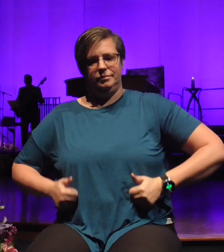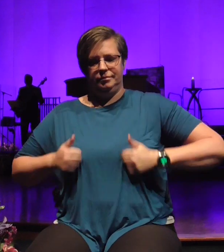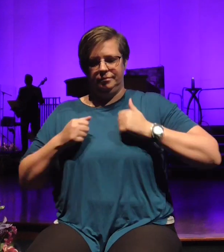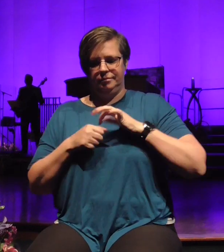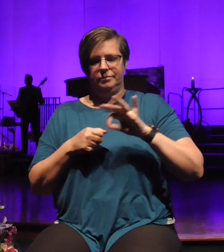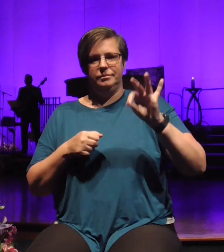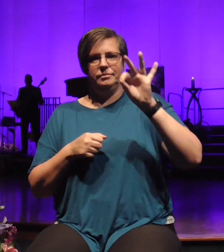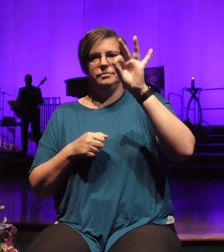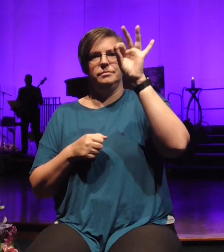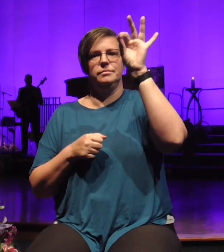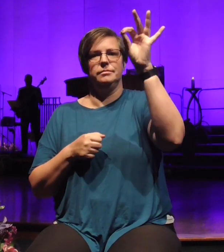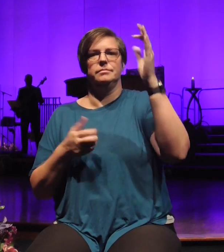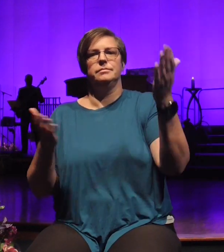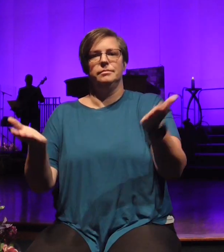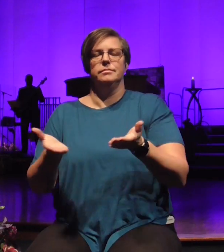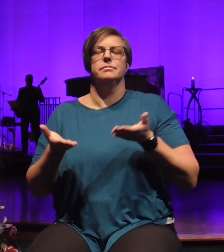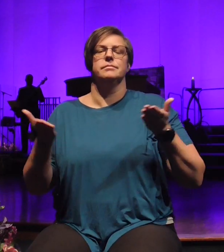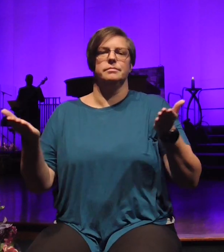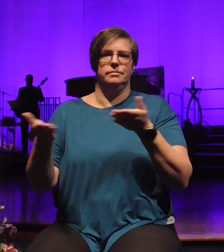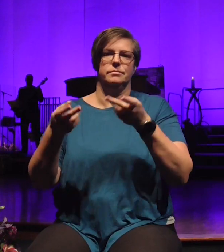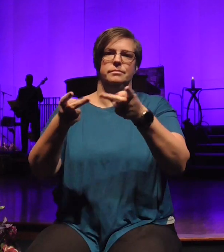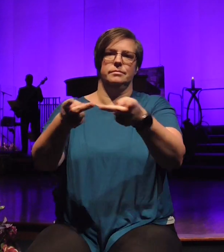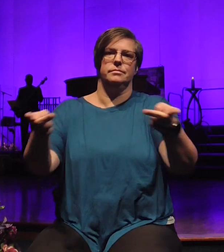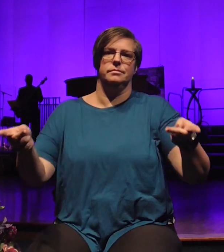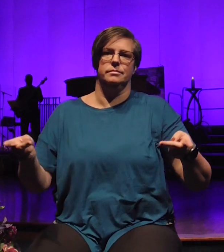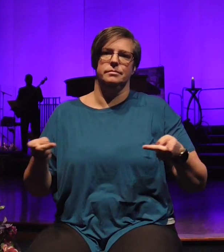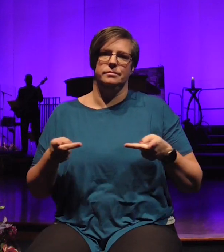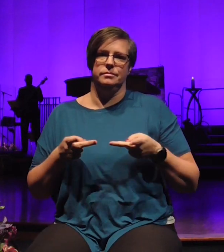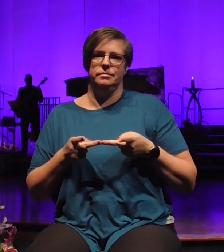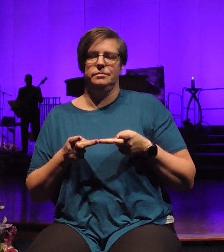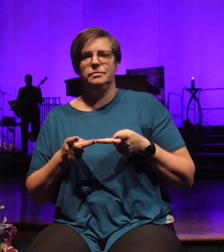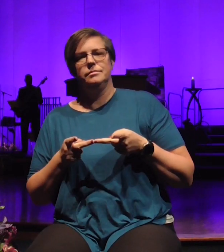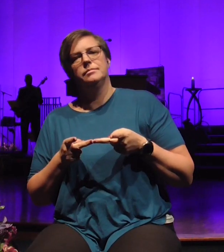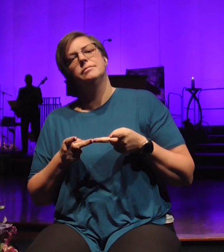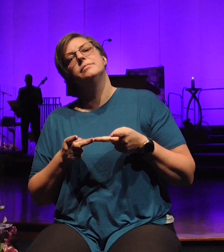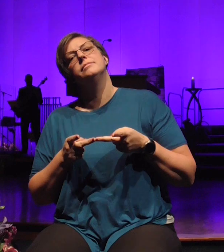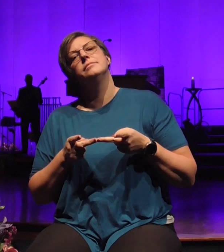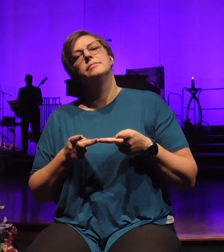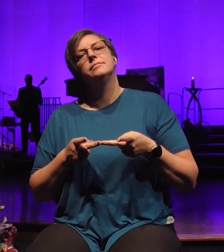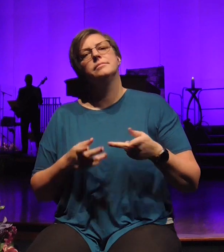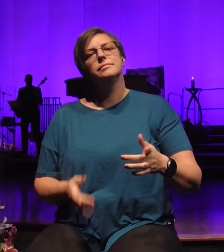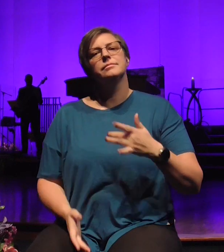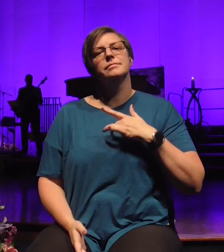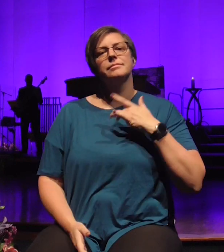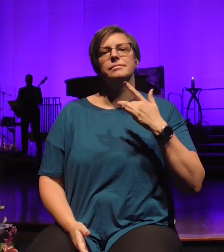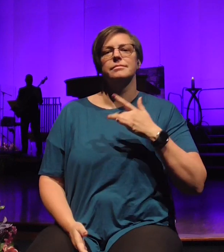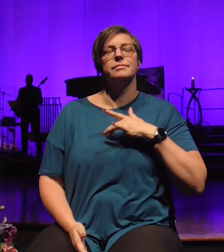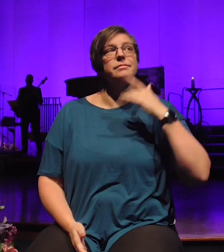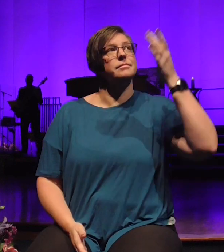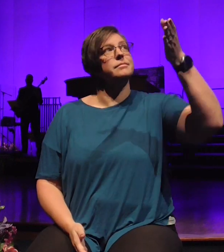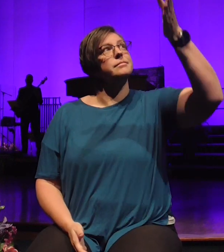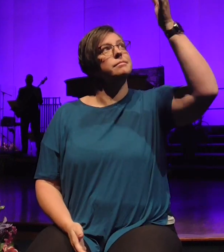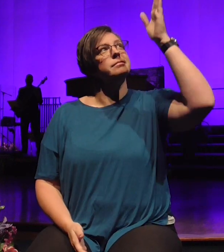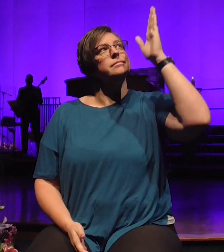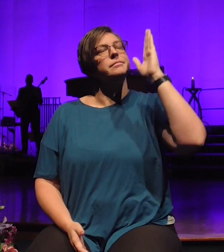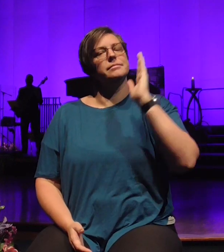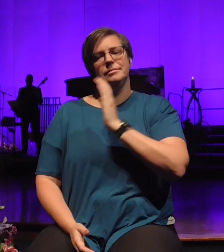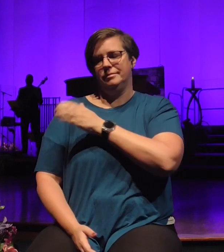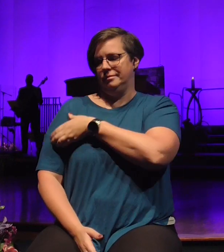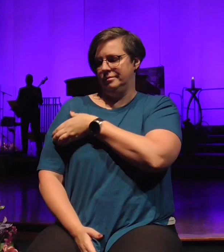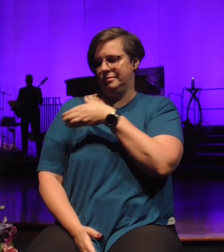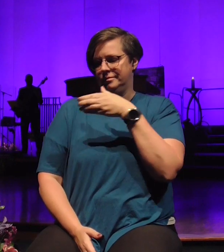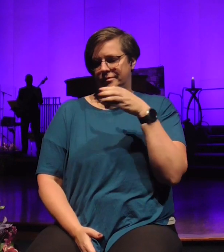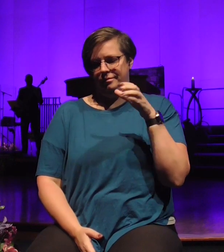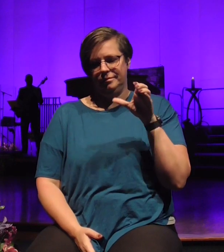Surely the presence of God is in this place. I can feel